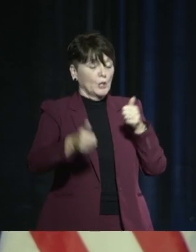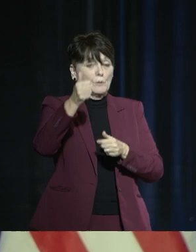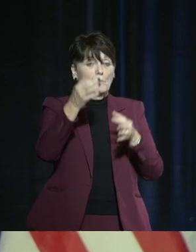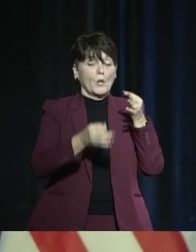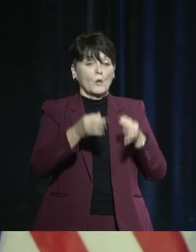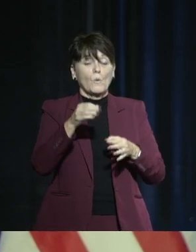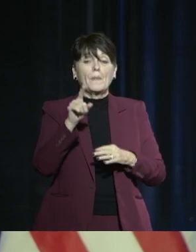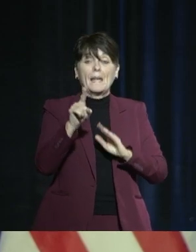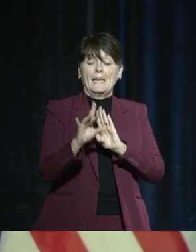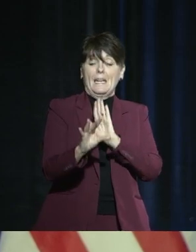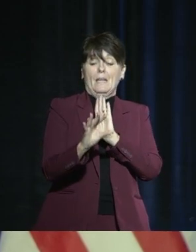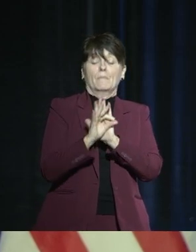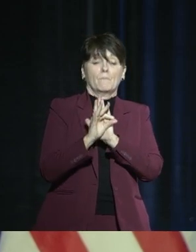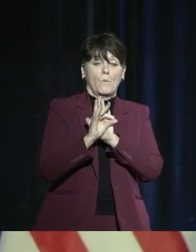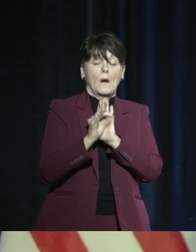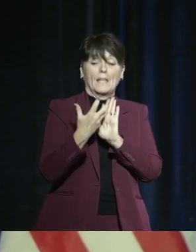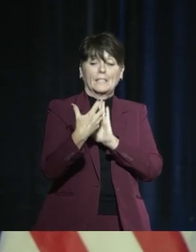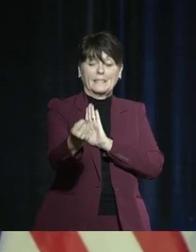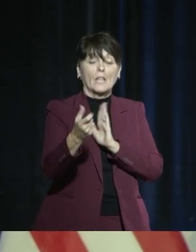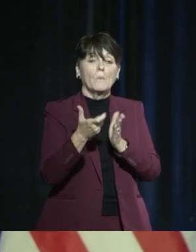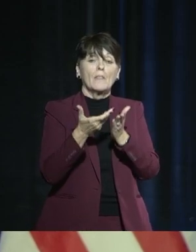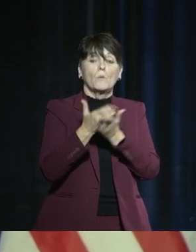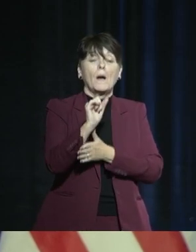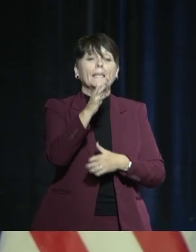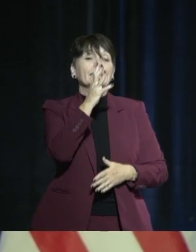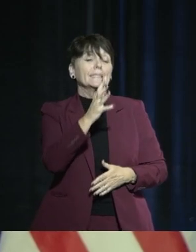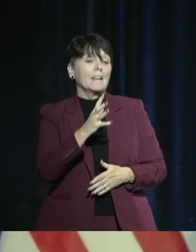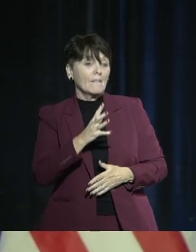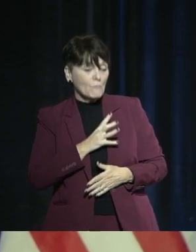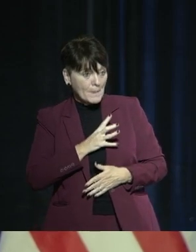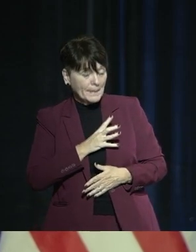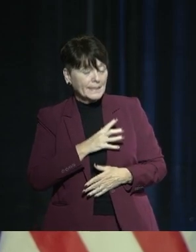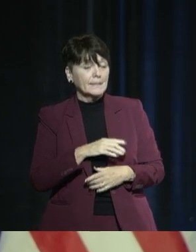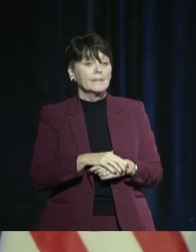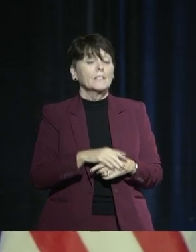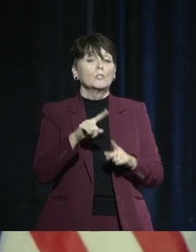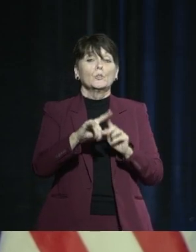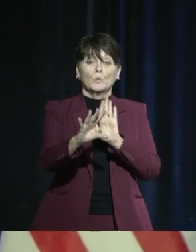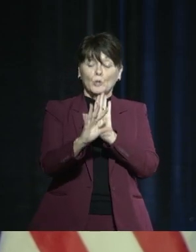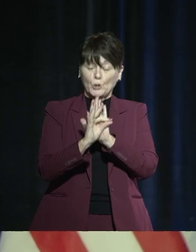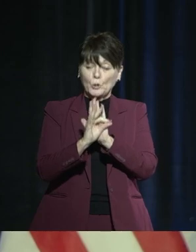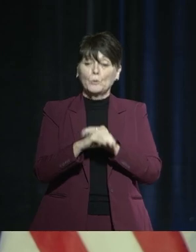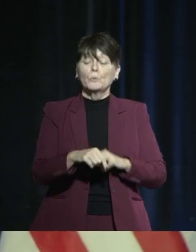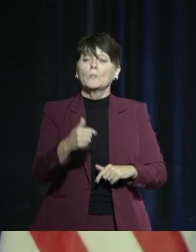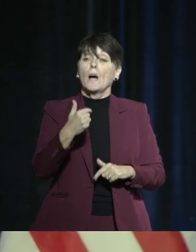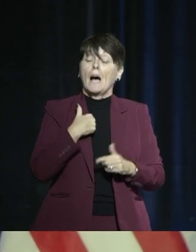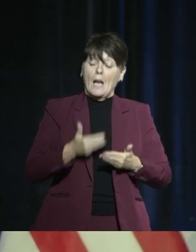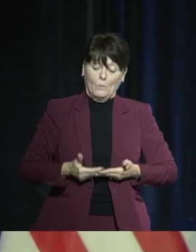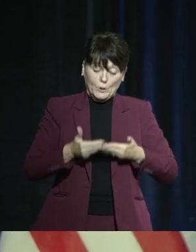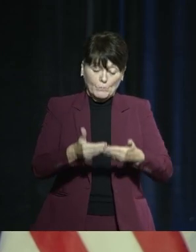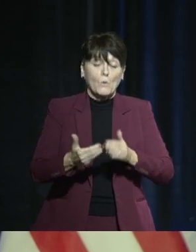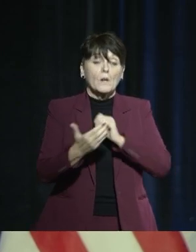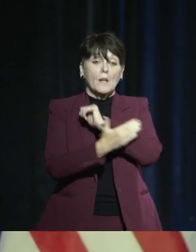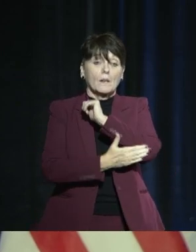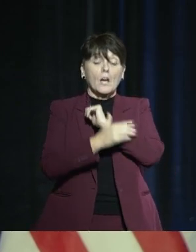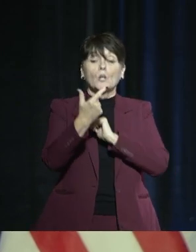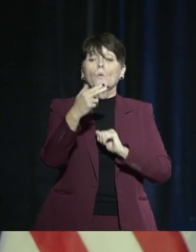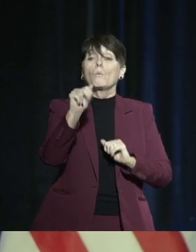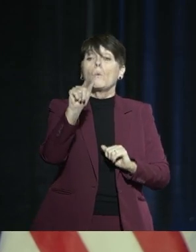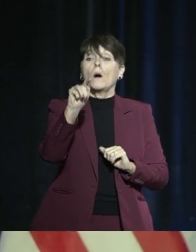he appointed take away the right of women to choose. Now, I was born in a country,